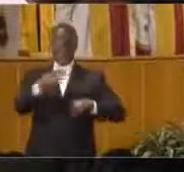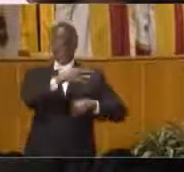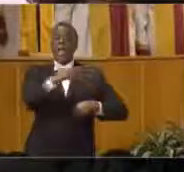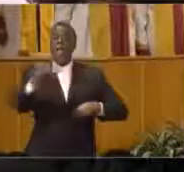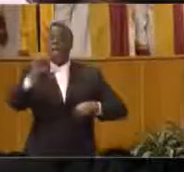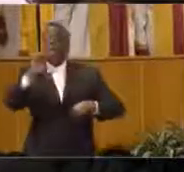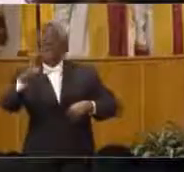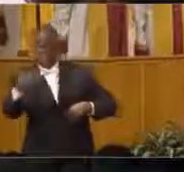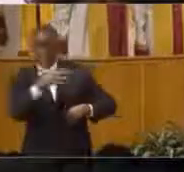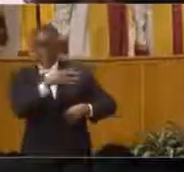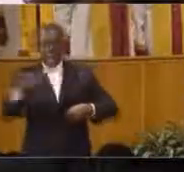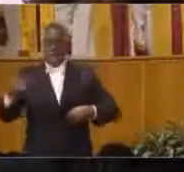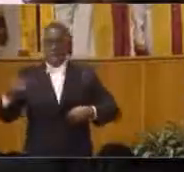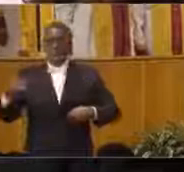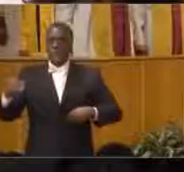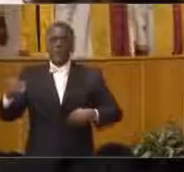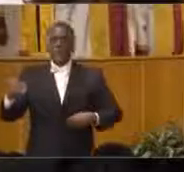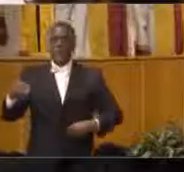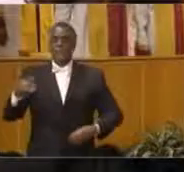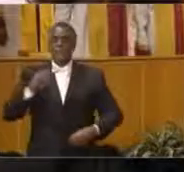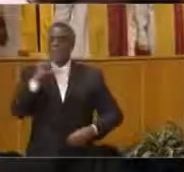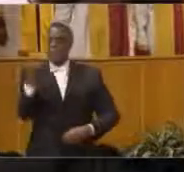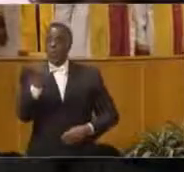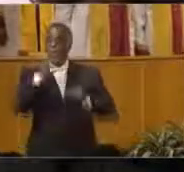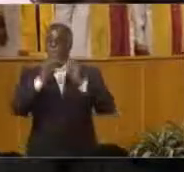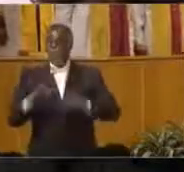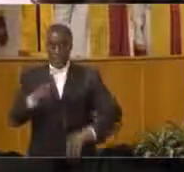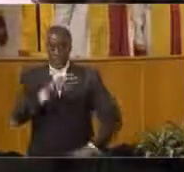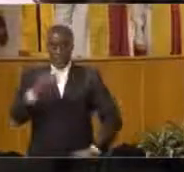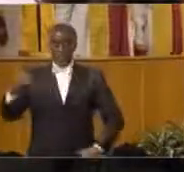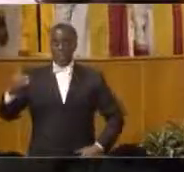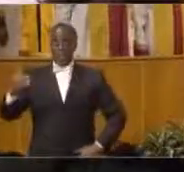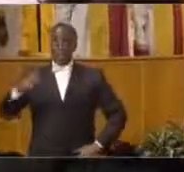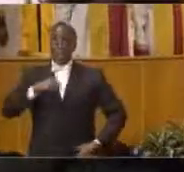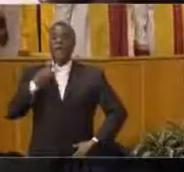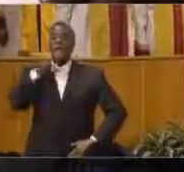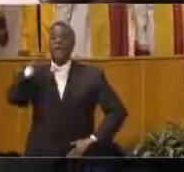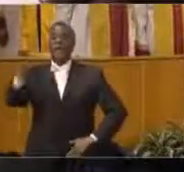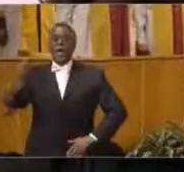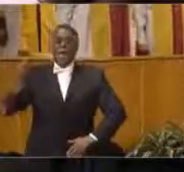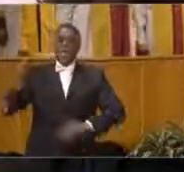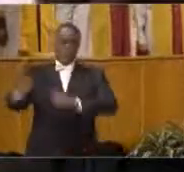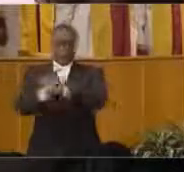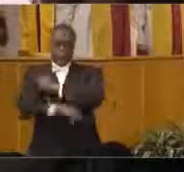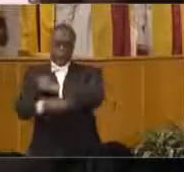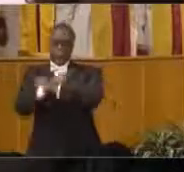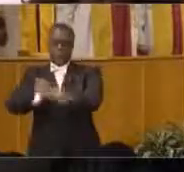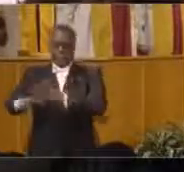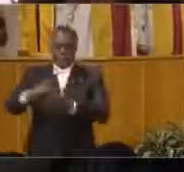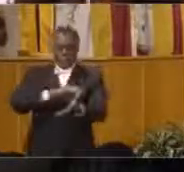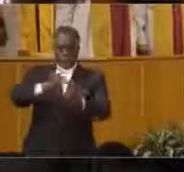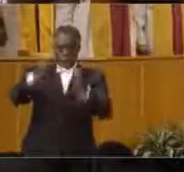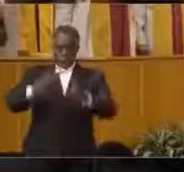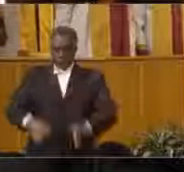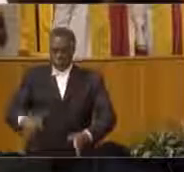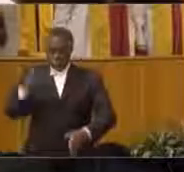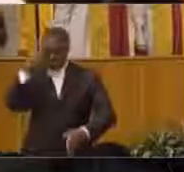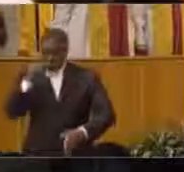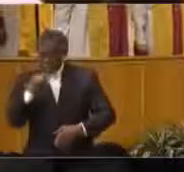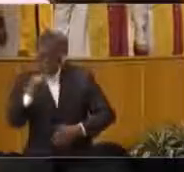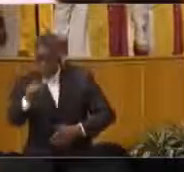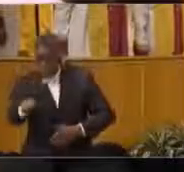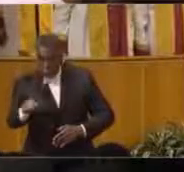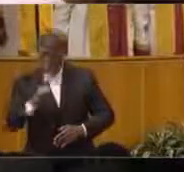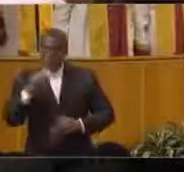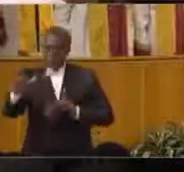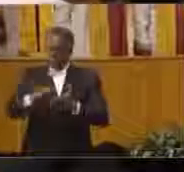somebody say and. That's not the only blessing. And I will rebuke the devourer for your sake, so that he will